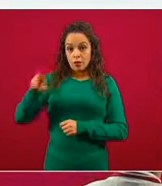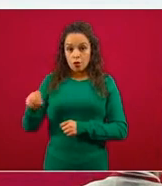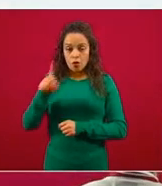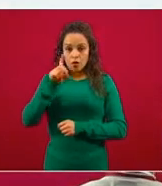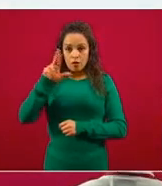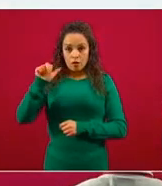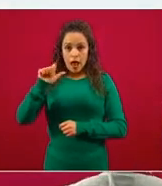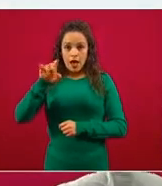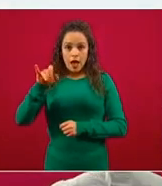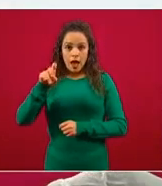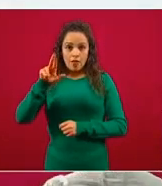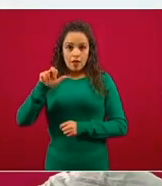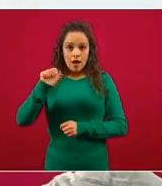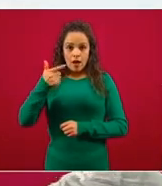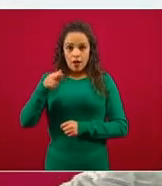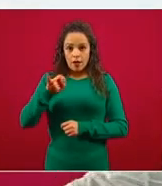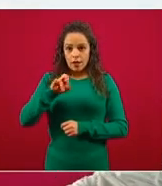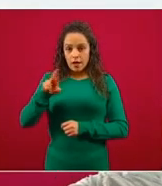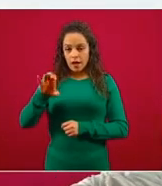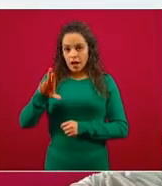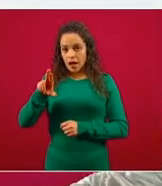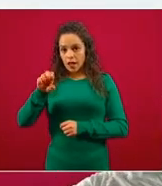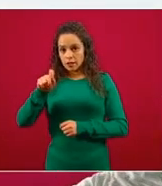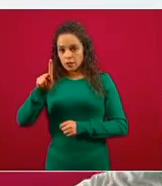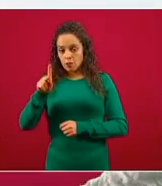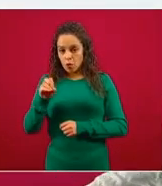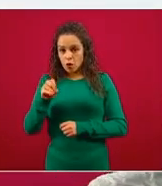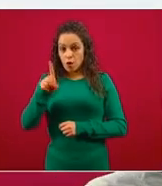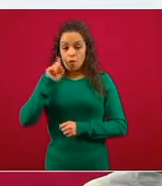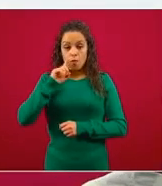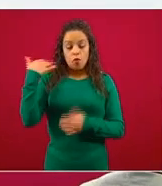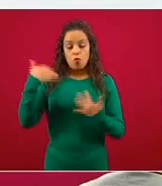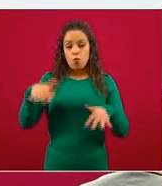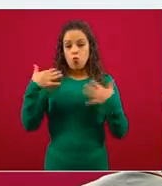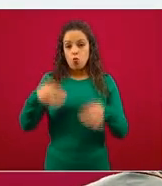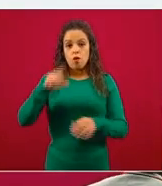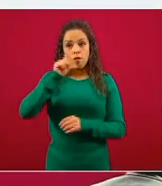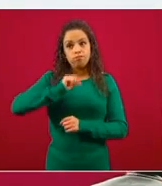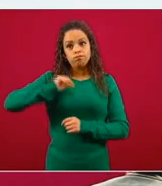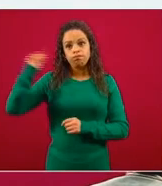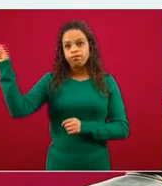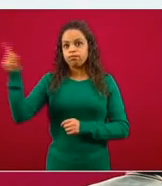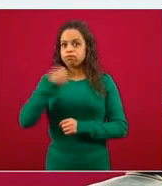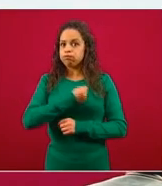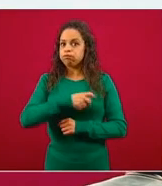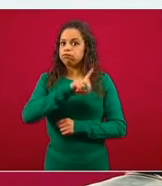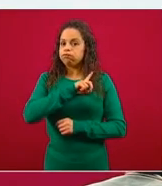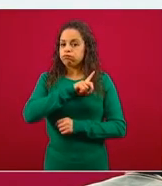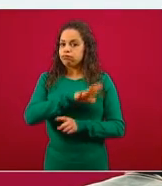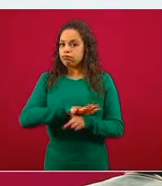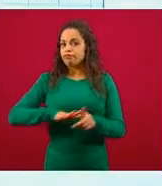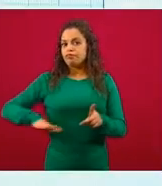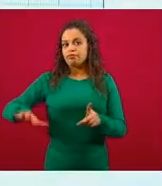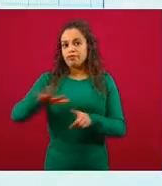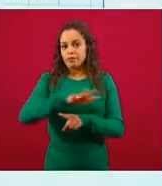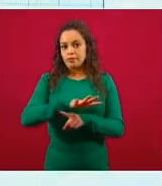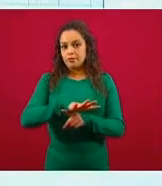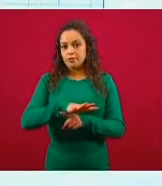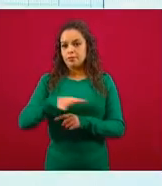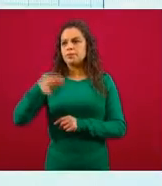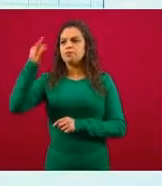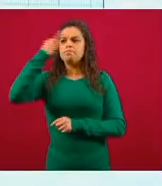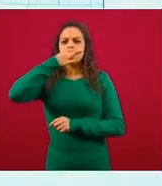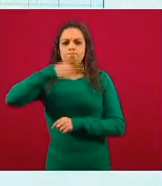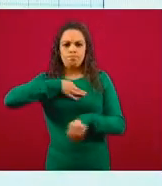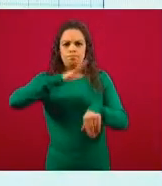we were talking about this with officials from the government of Cancun, and they were telling us